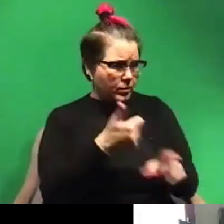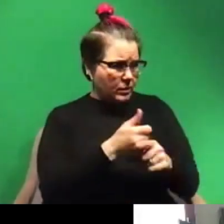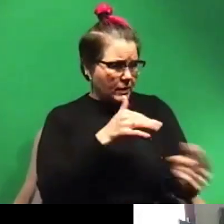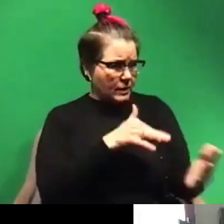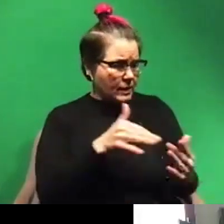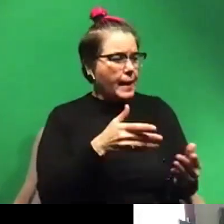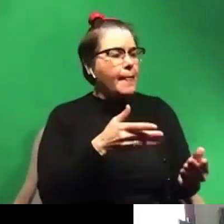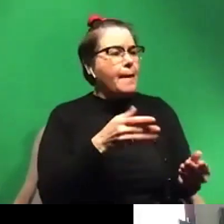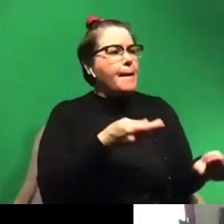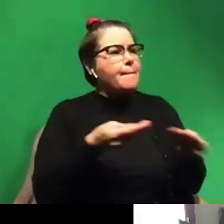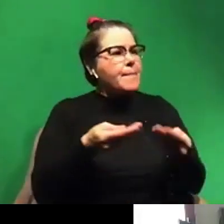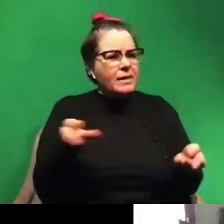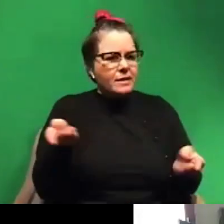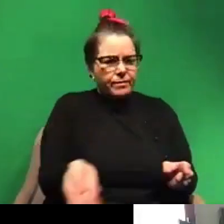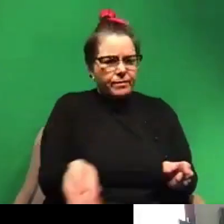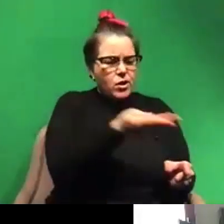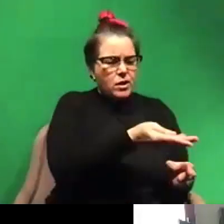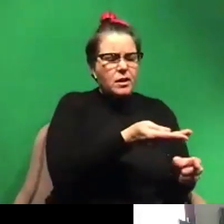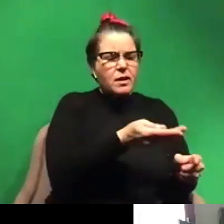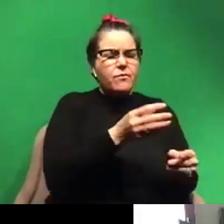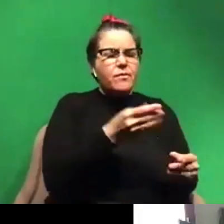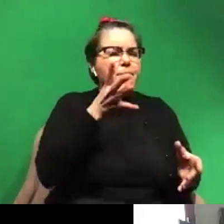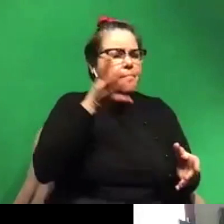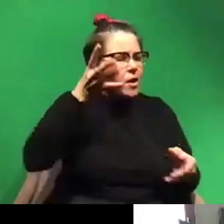offspring, or do they have to acquire them after the eggs hatch?